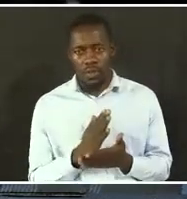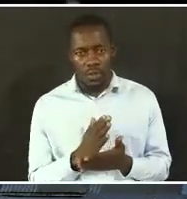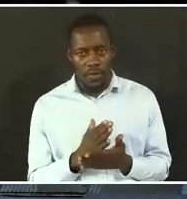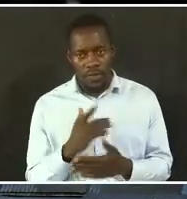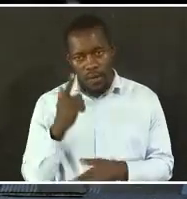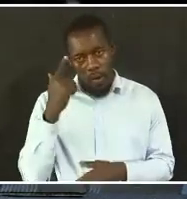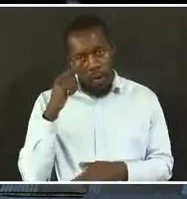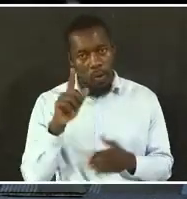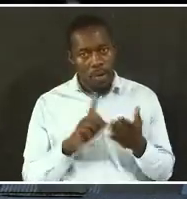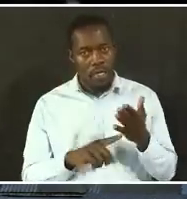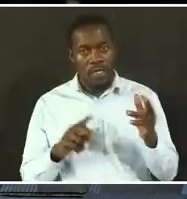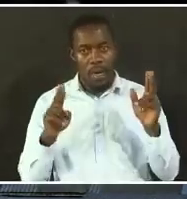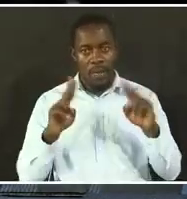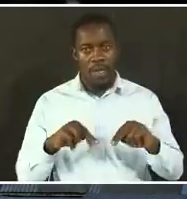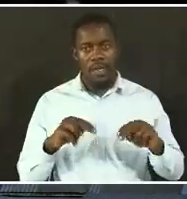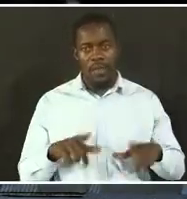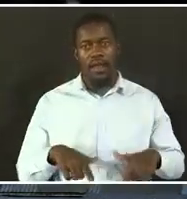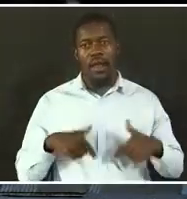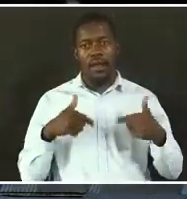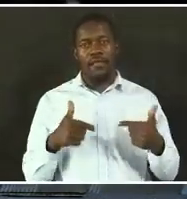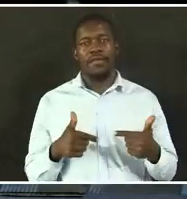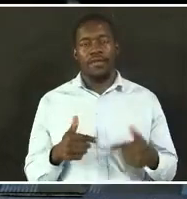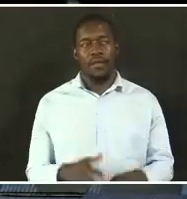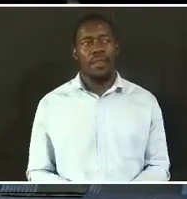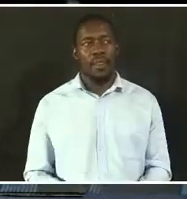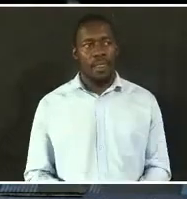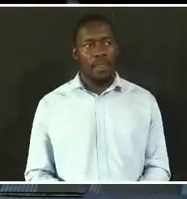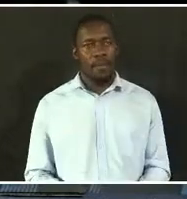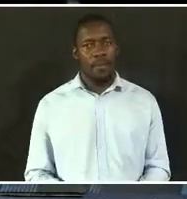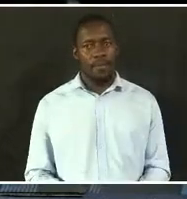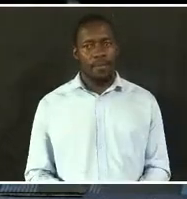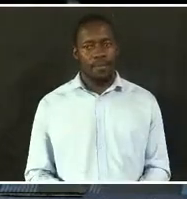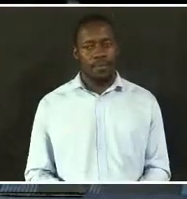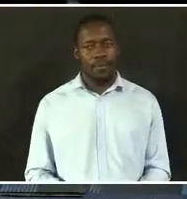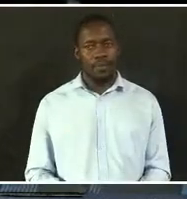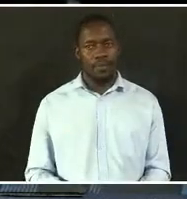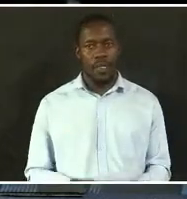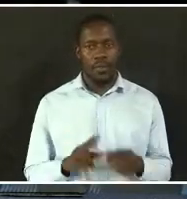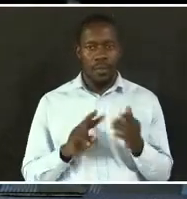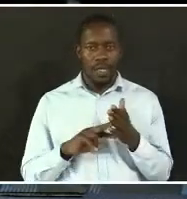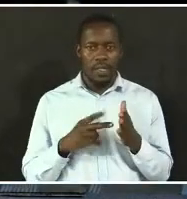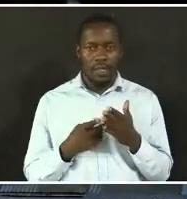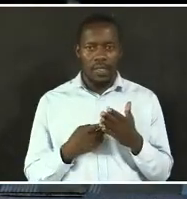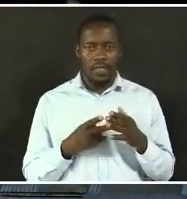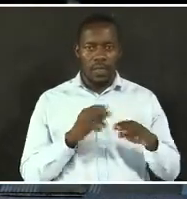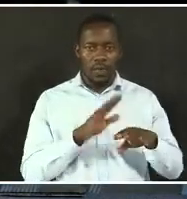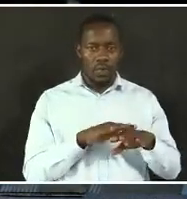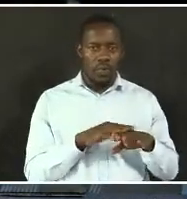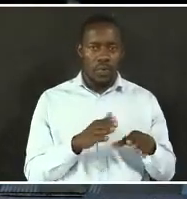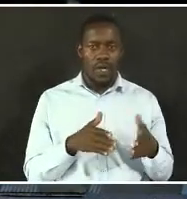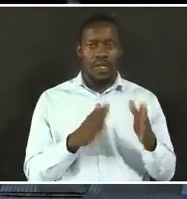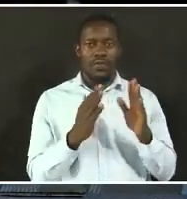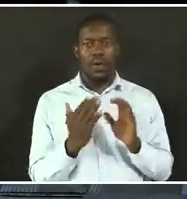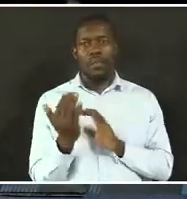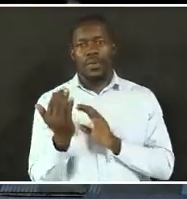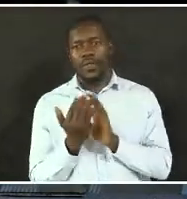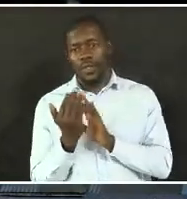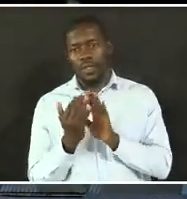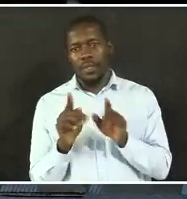what is happening in their life, okay? So there's a way in which you need to approach them. Just like Elder Tom